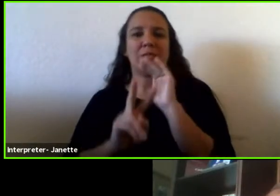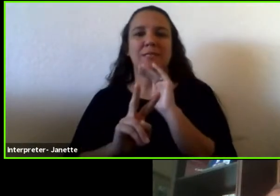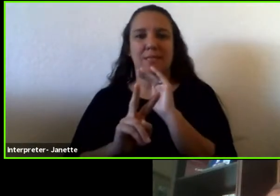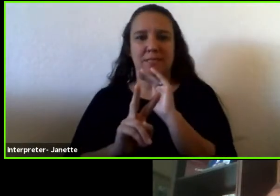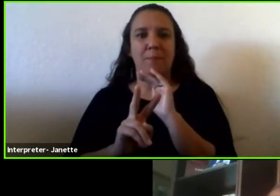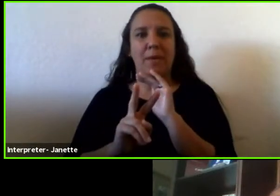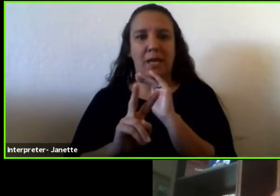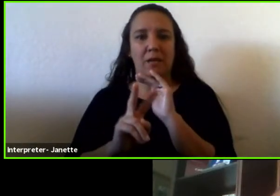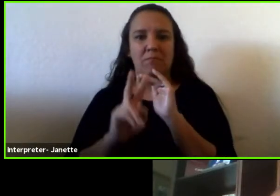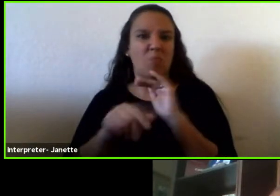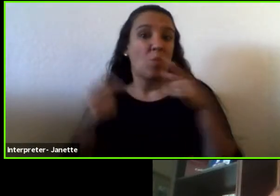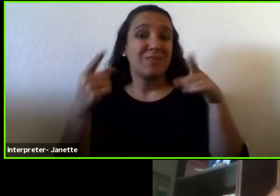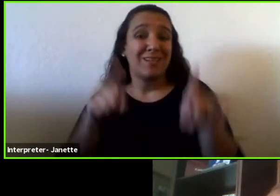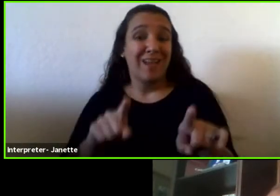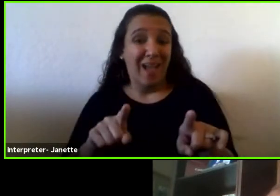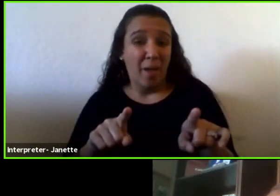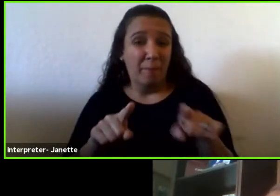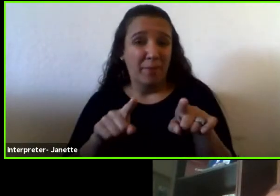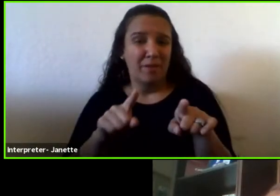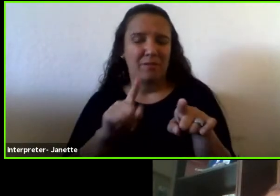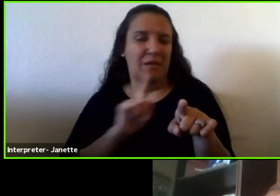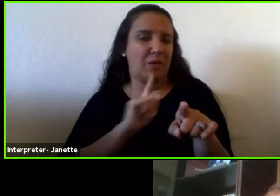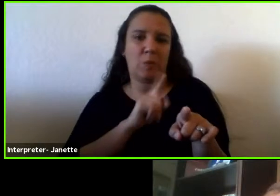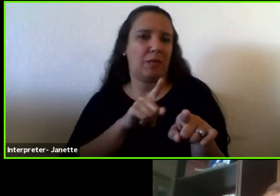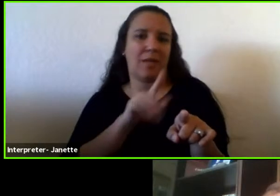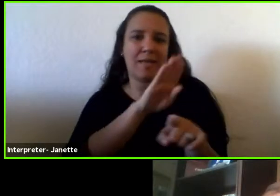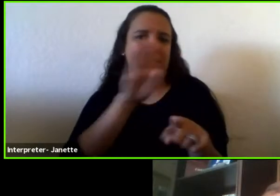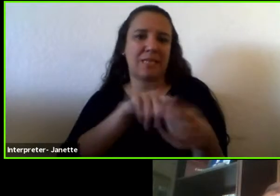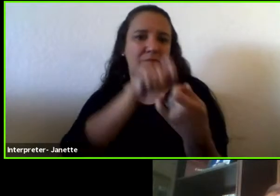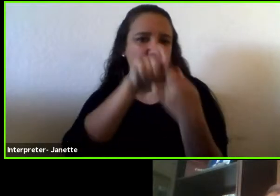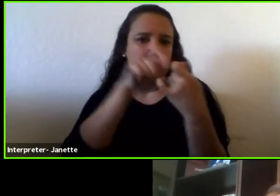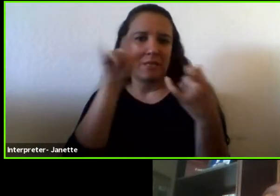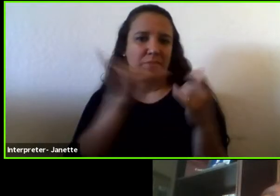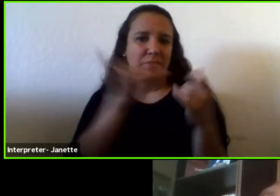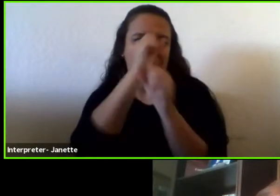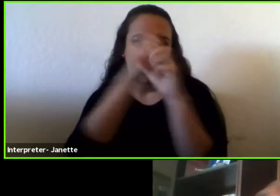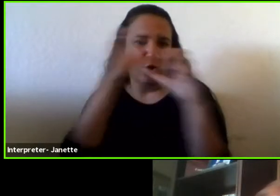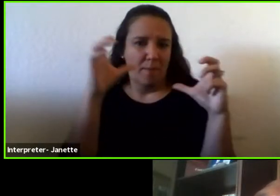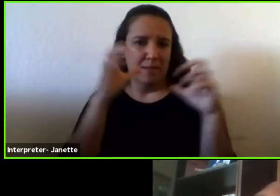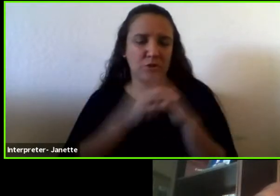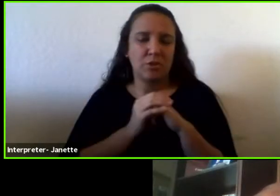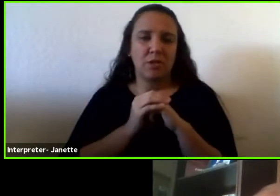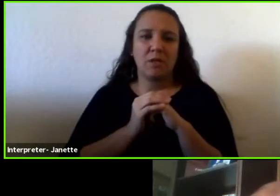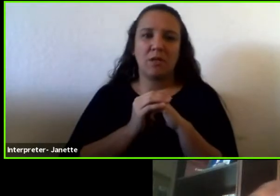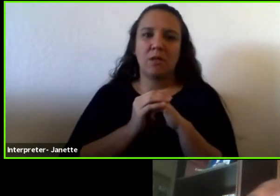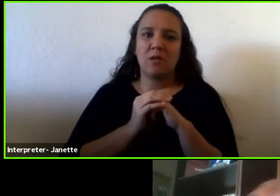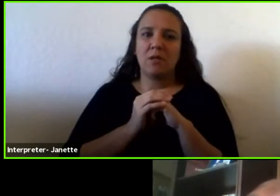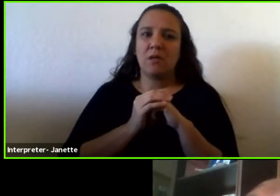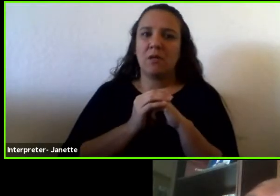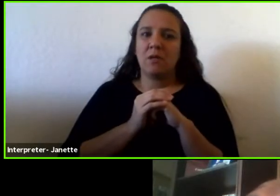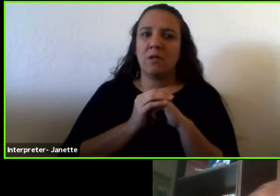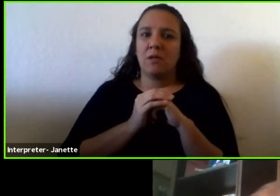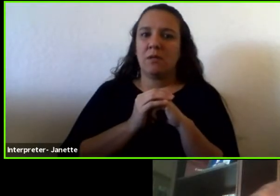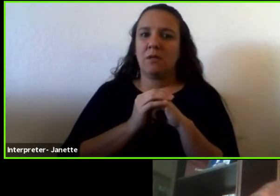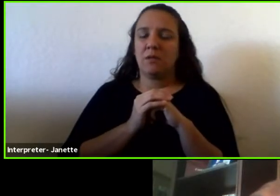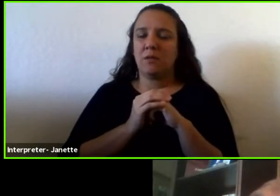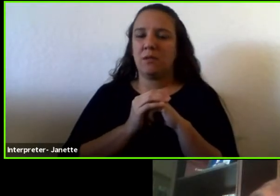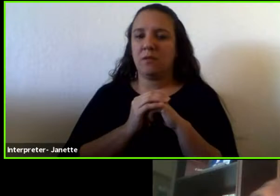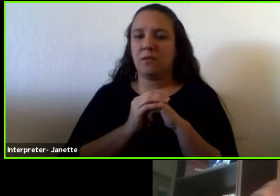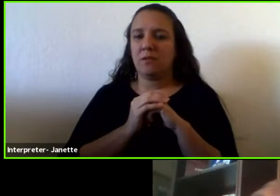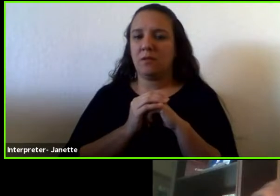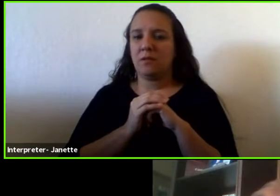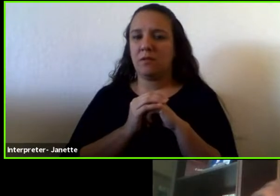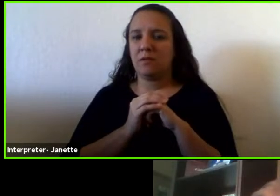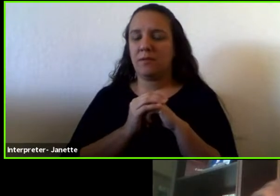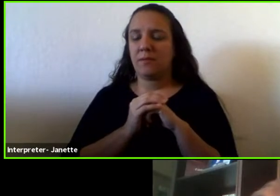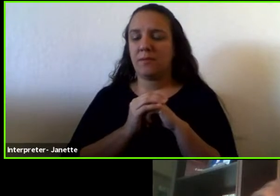go, and it never quite goes there. I guess the sort of intellectual curiosity I'd have around all